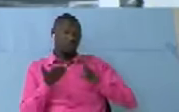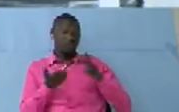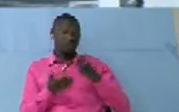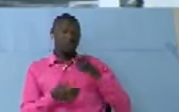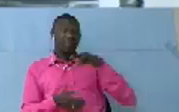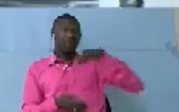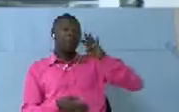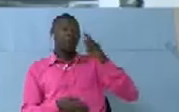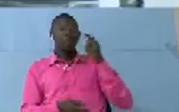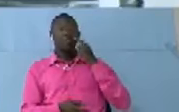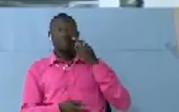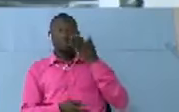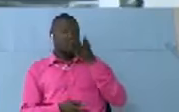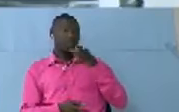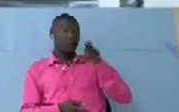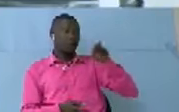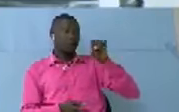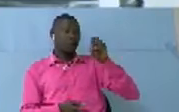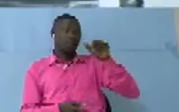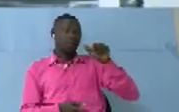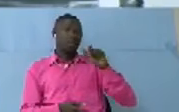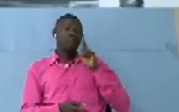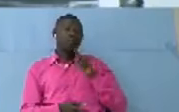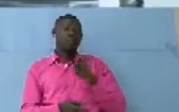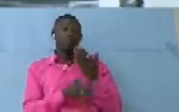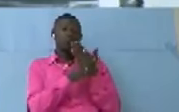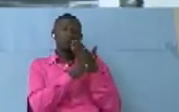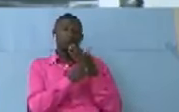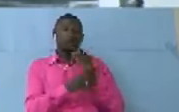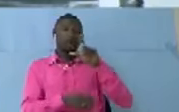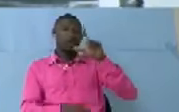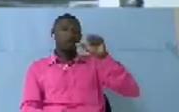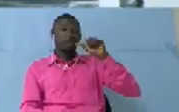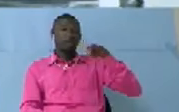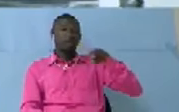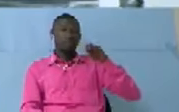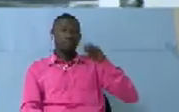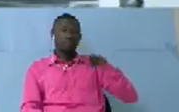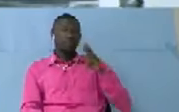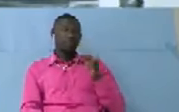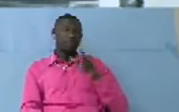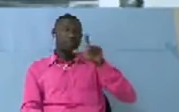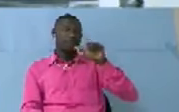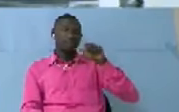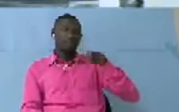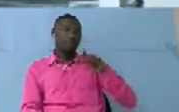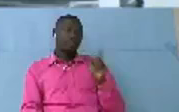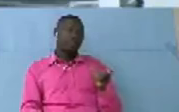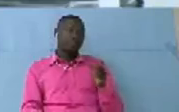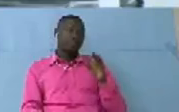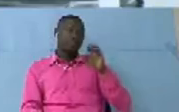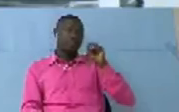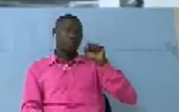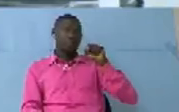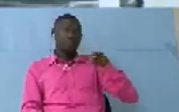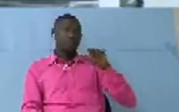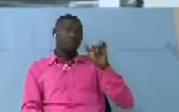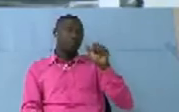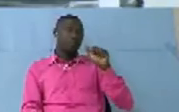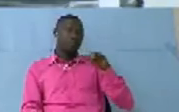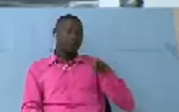NIA. But Dr. Lamin Lansanyan, well, Dr. Lamin Lansanyan, he went and bought new gowns for